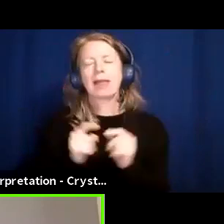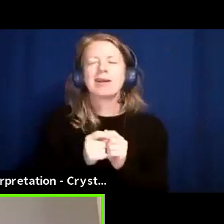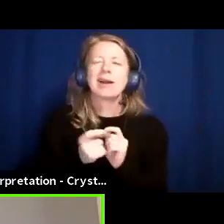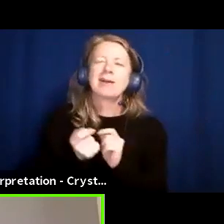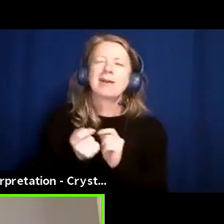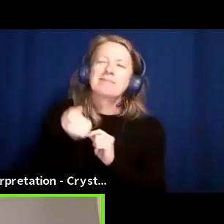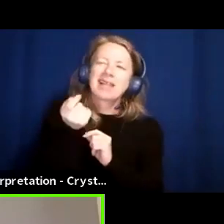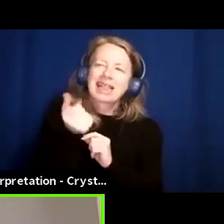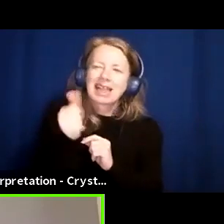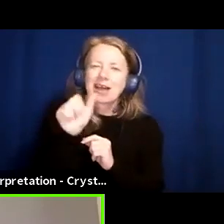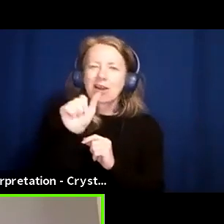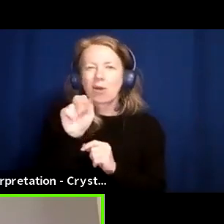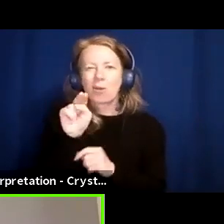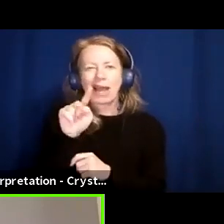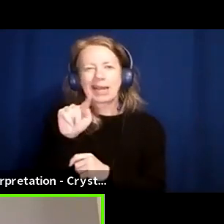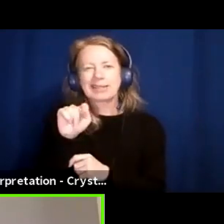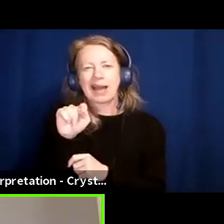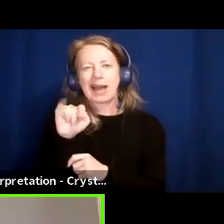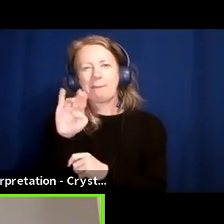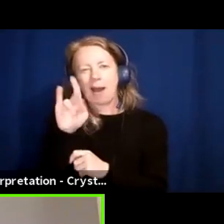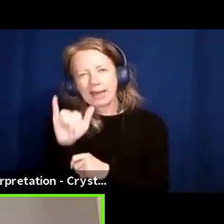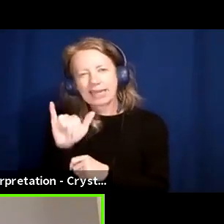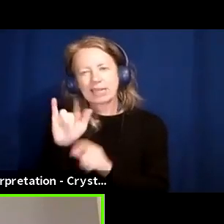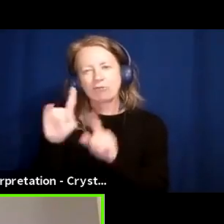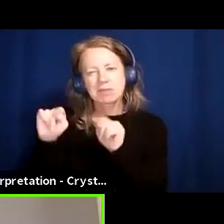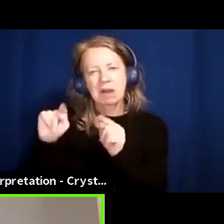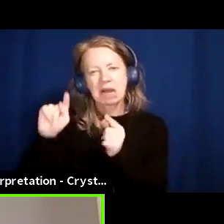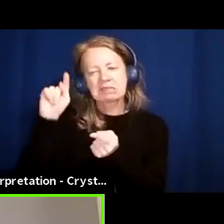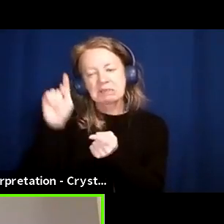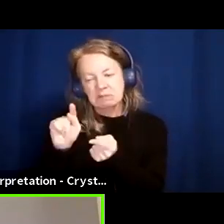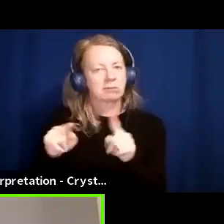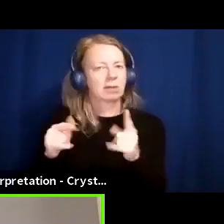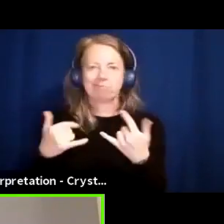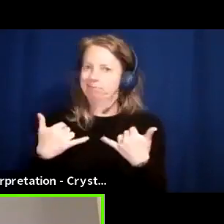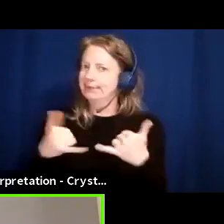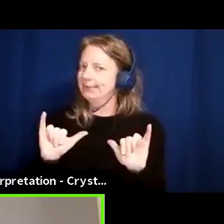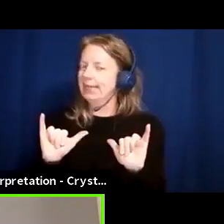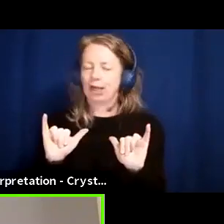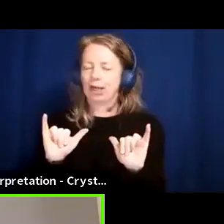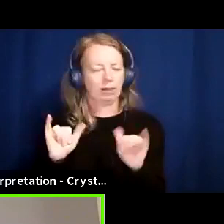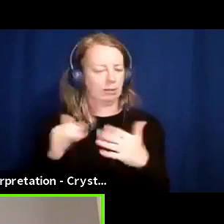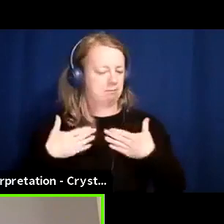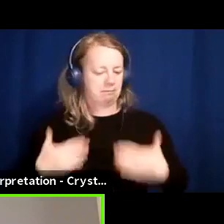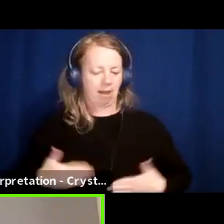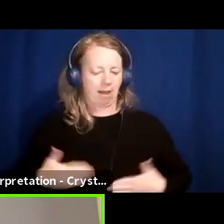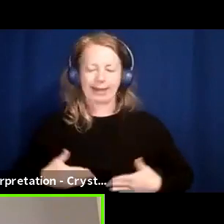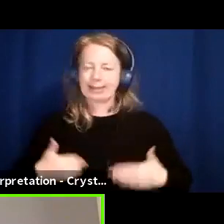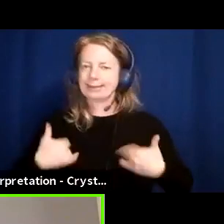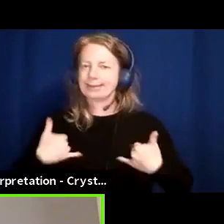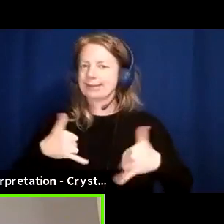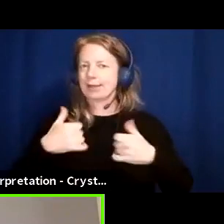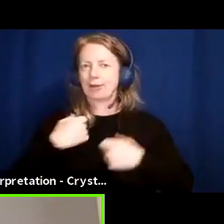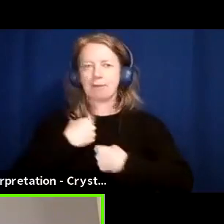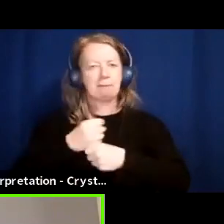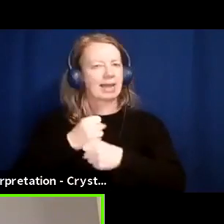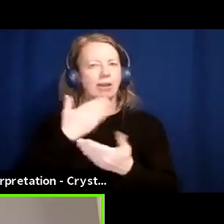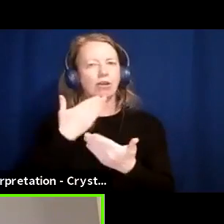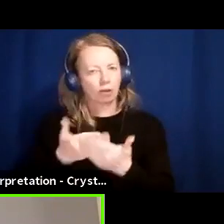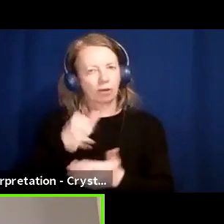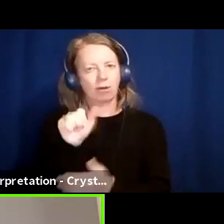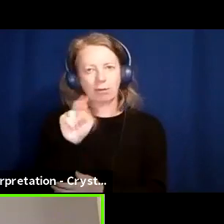the South Africa variant, but they still see good antibody production. So the thought is that it's still